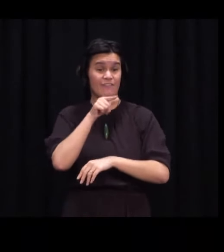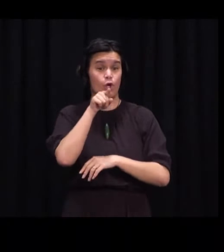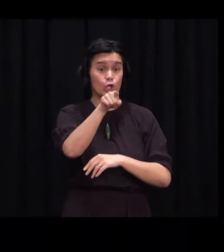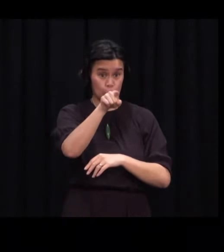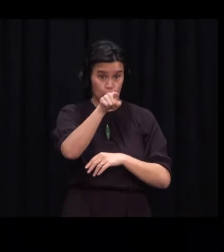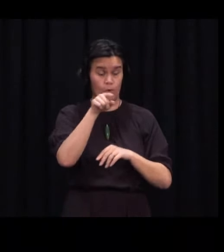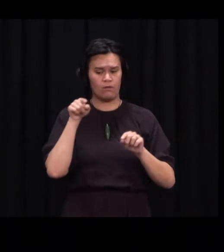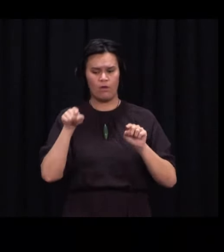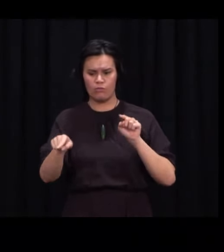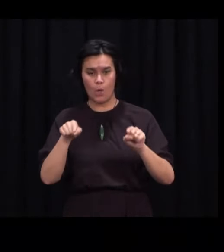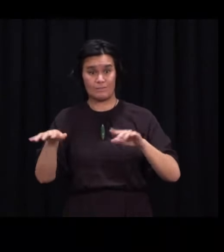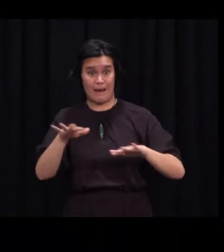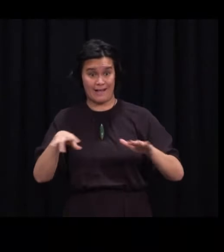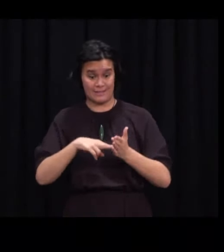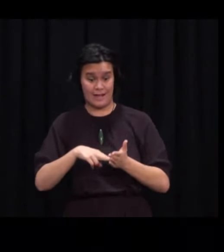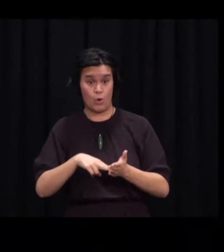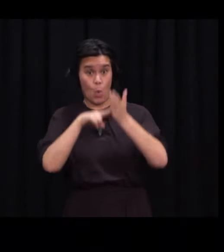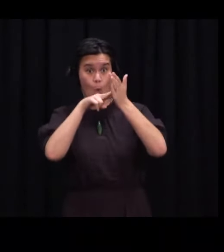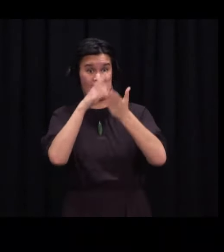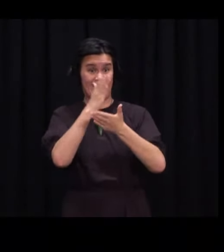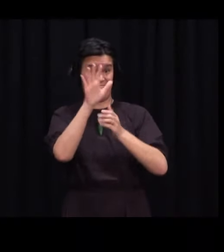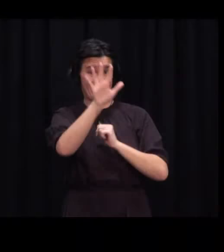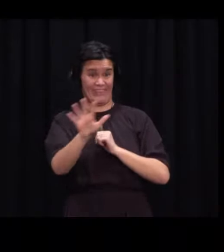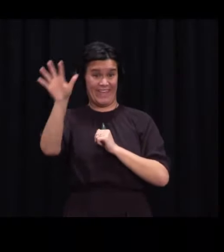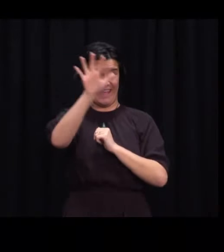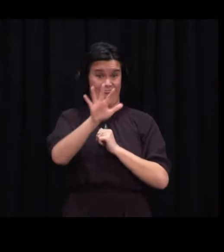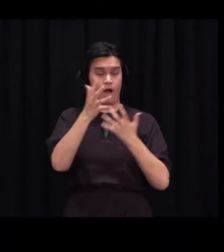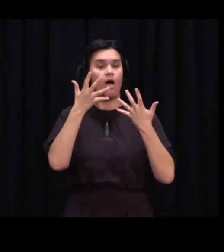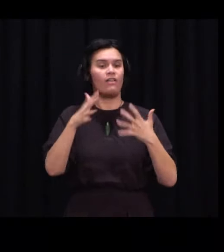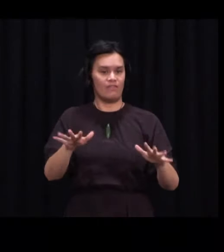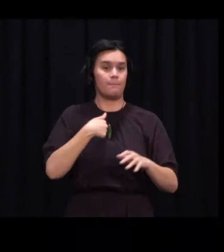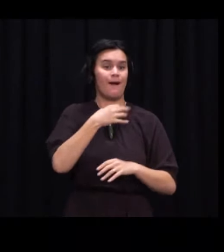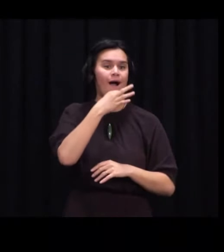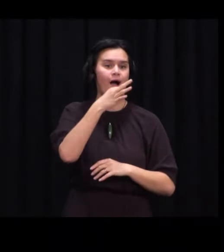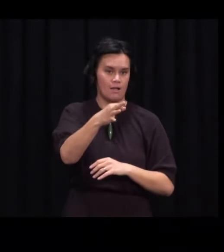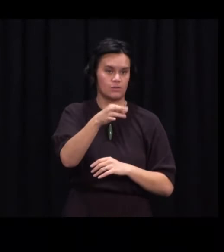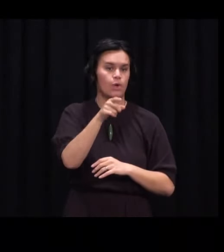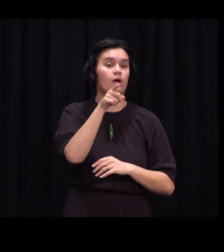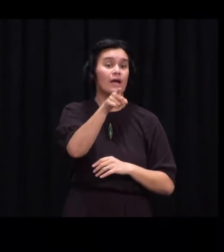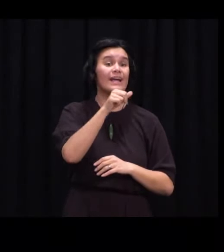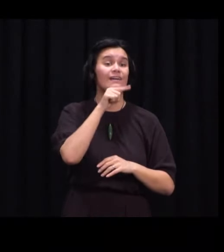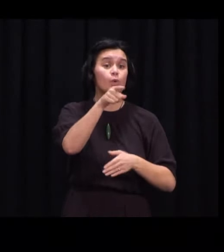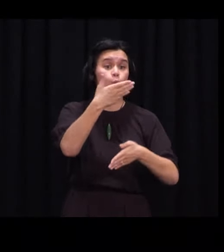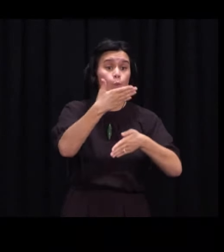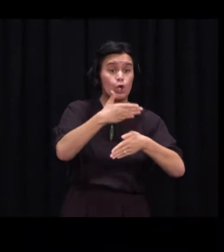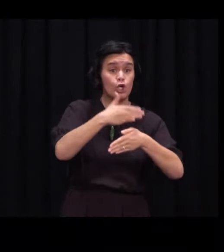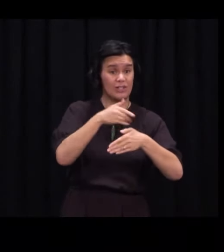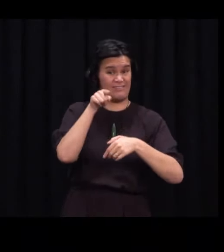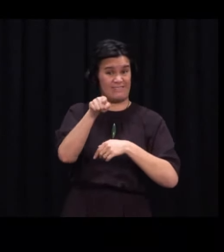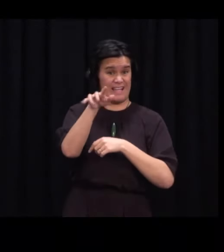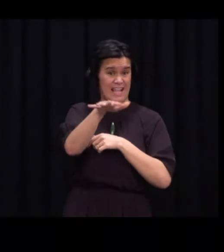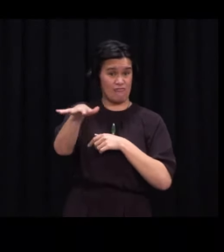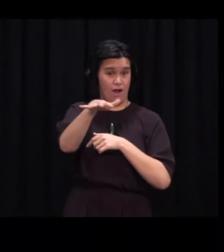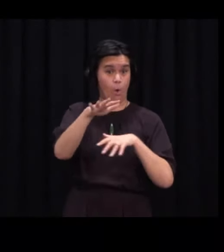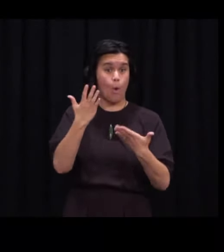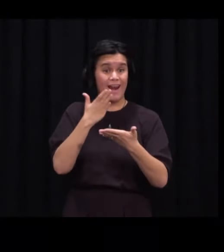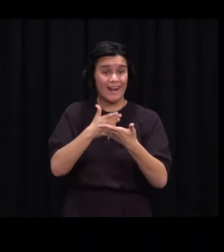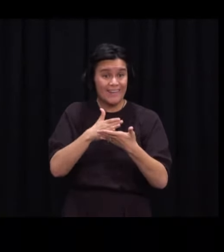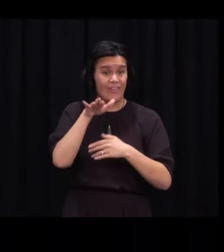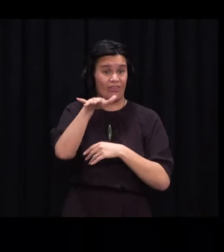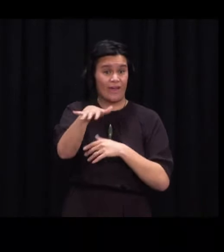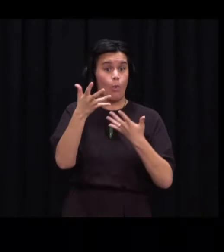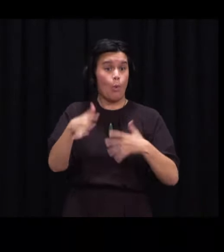required to do the following things. What I'm going to do in the Section 70 notice is essentially ask people who work there or live there or who have